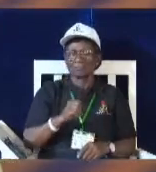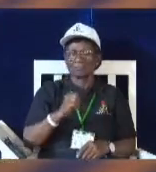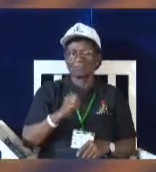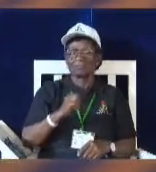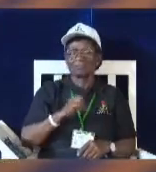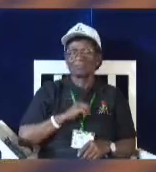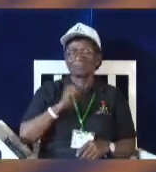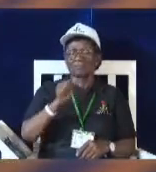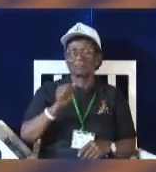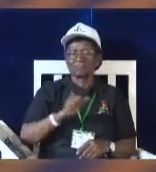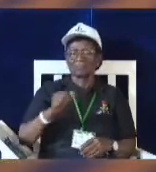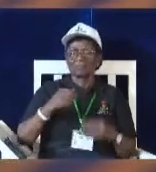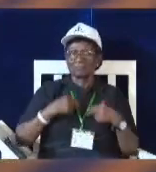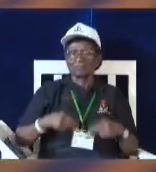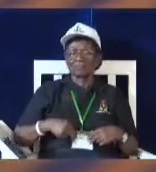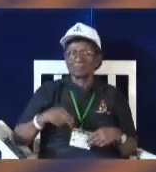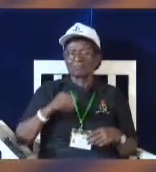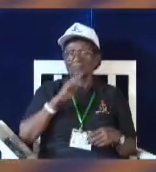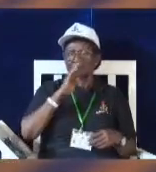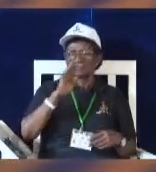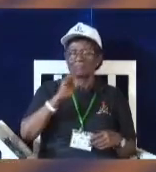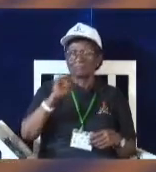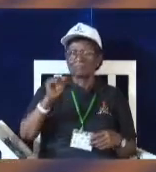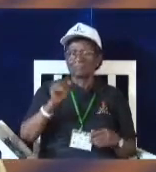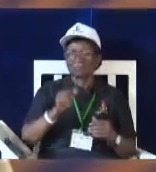I'm a human being like you now.